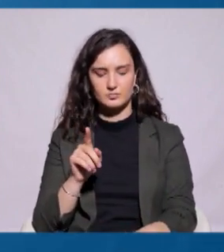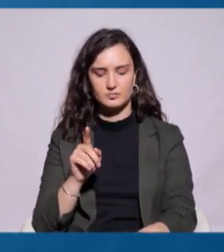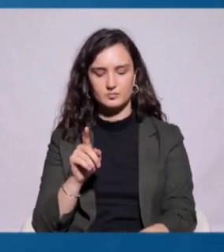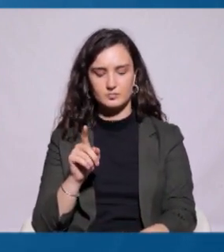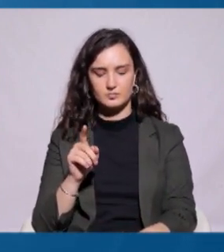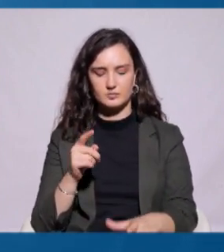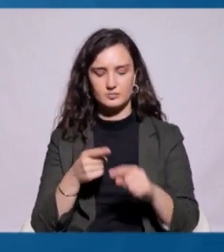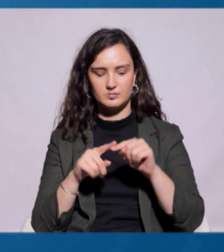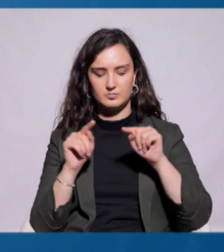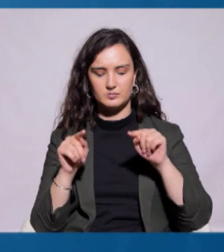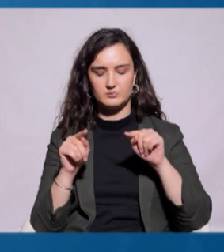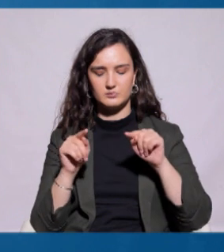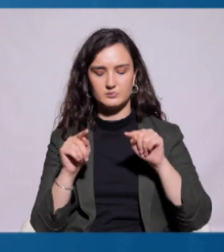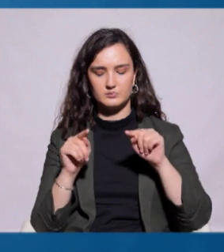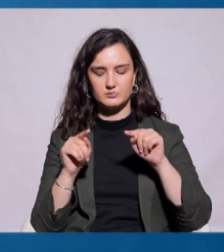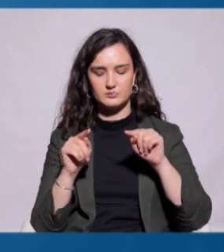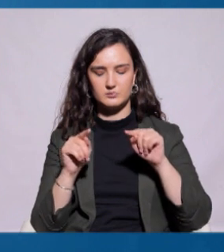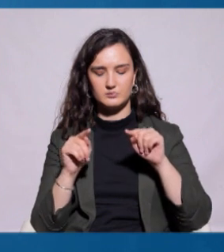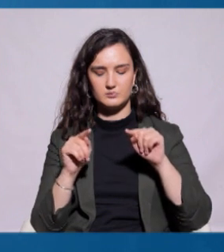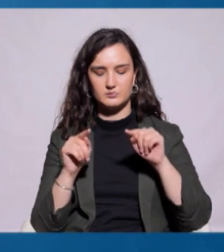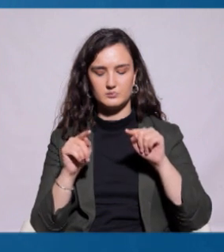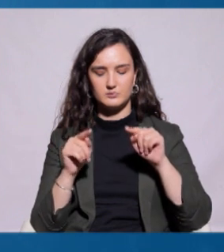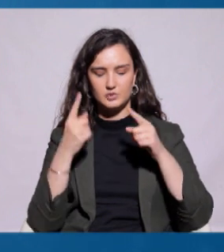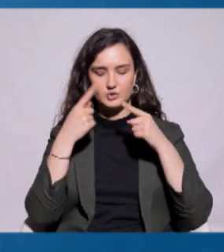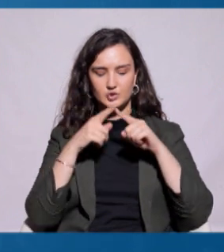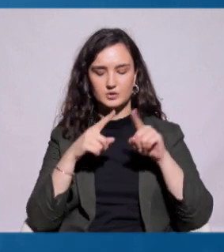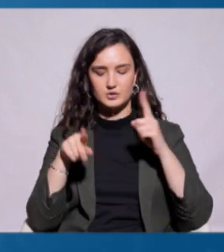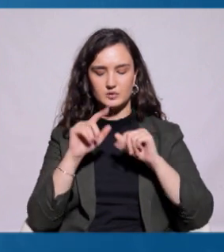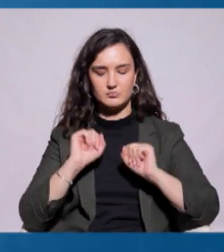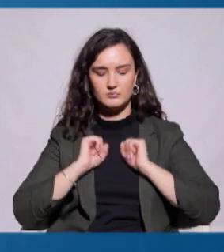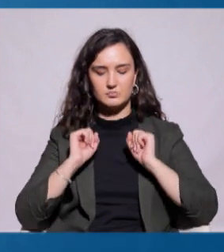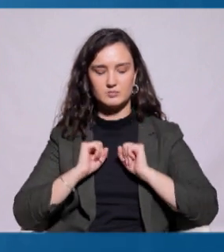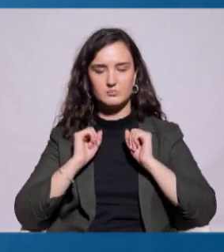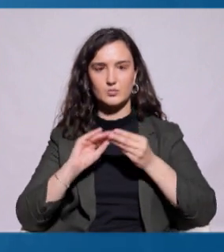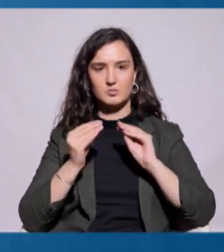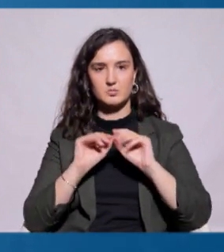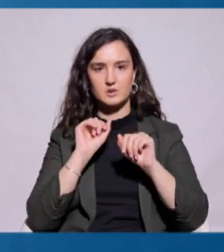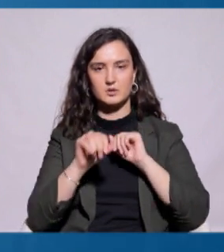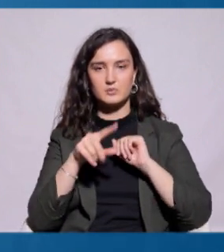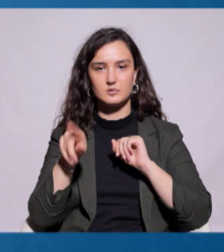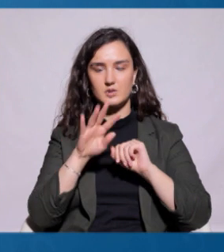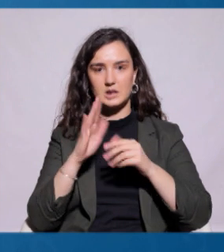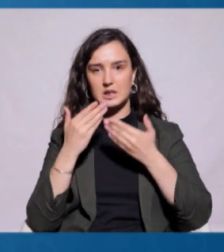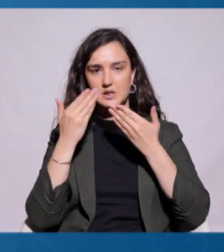Sophie, from what I remember from the text, engineers try to fix the problem and they don't